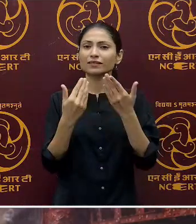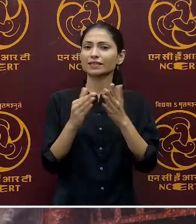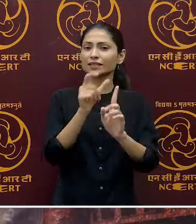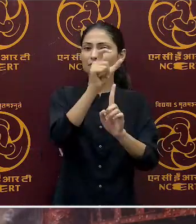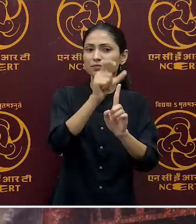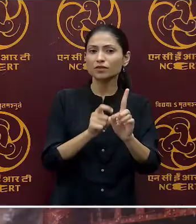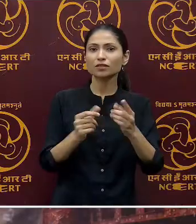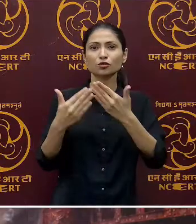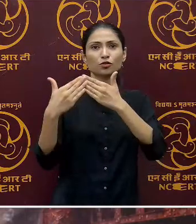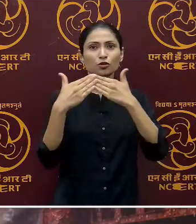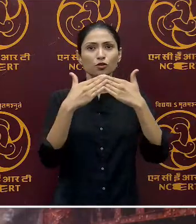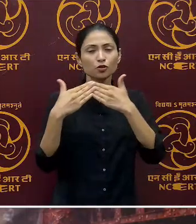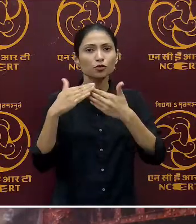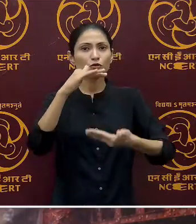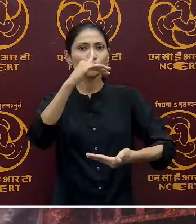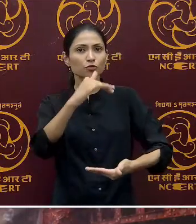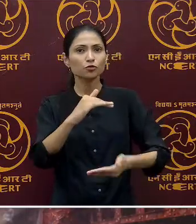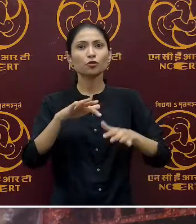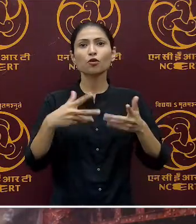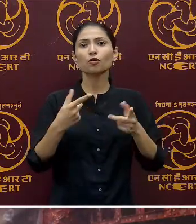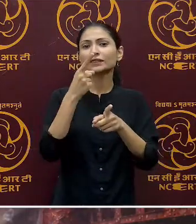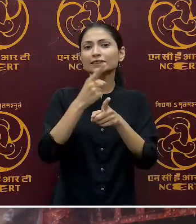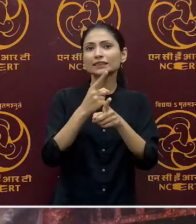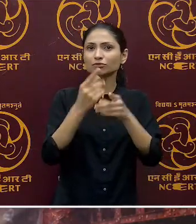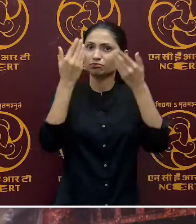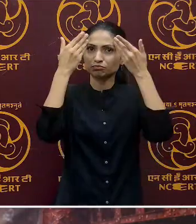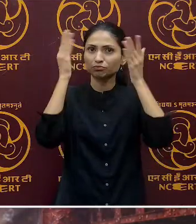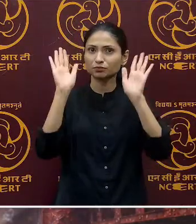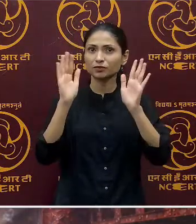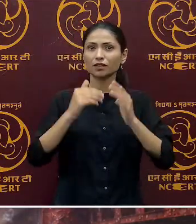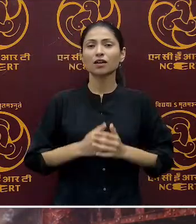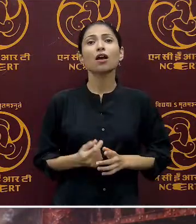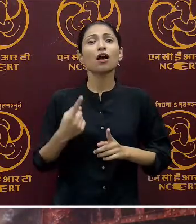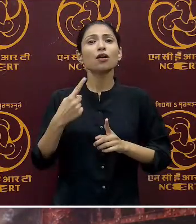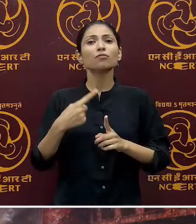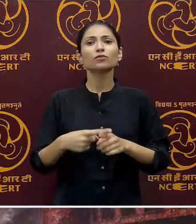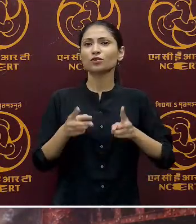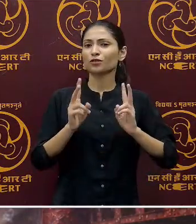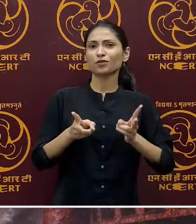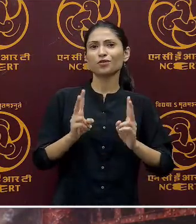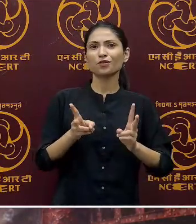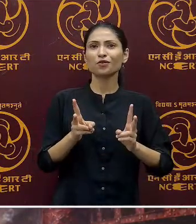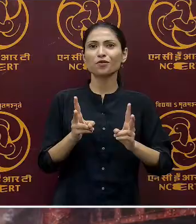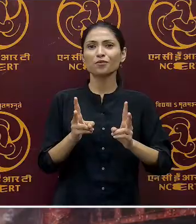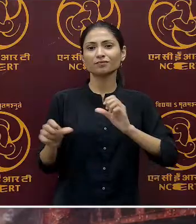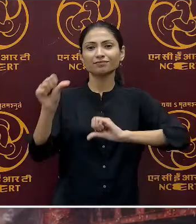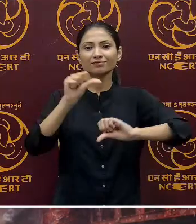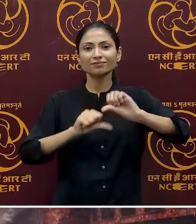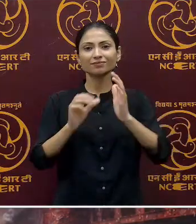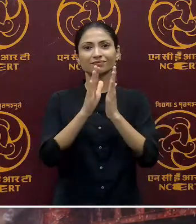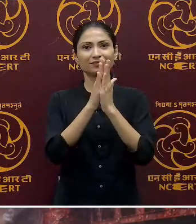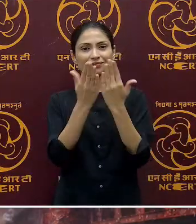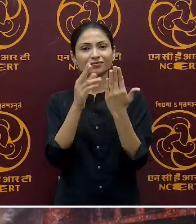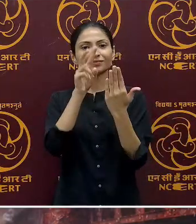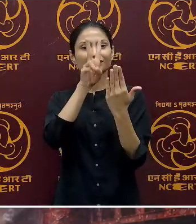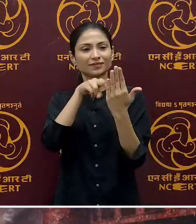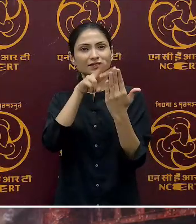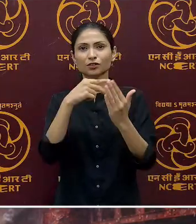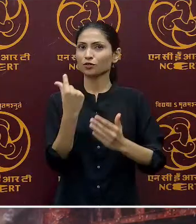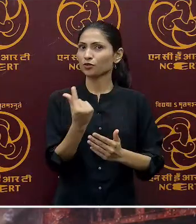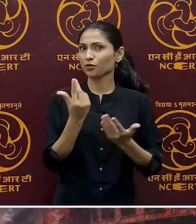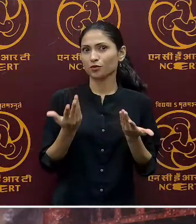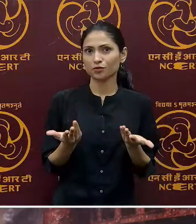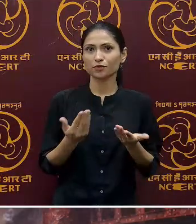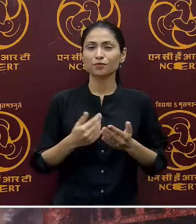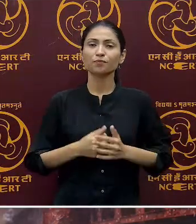teacher doesn't know, and they only are using the normal textbooks of their science subject, and if they